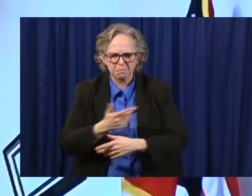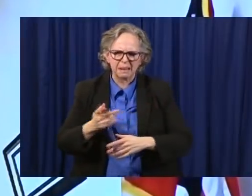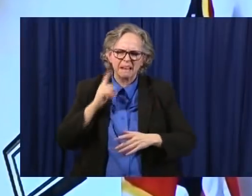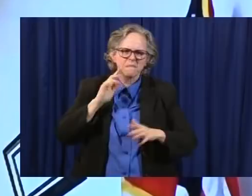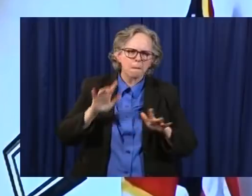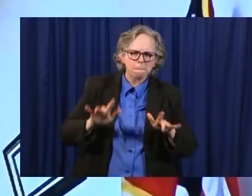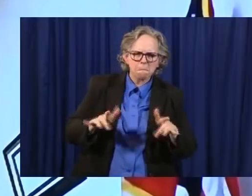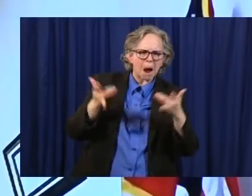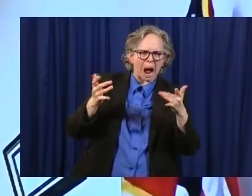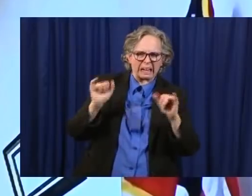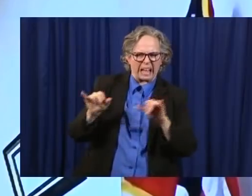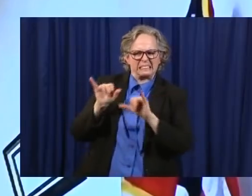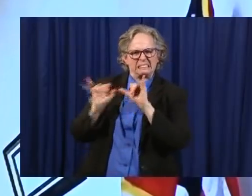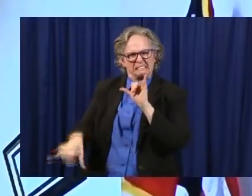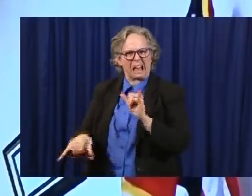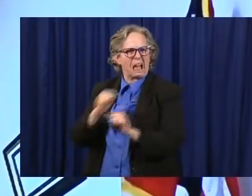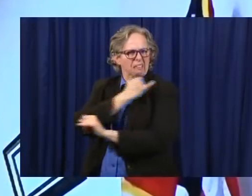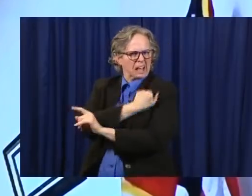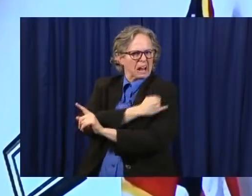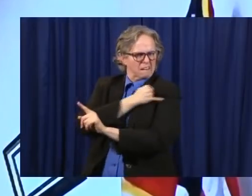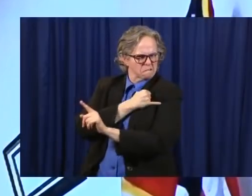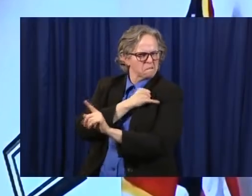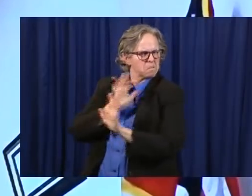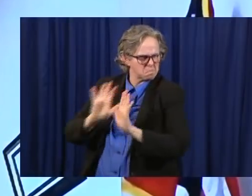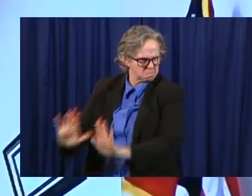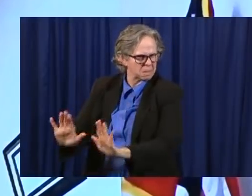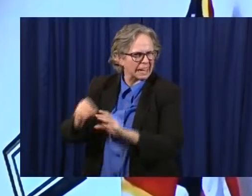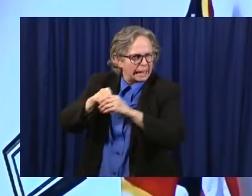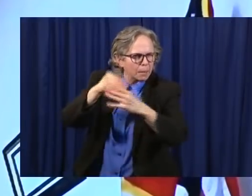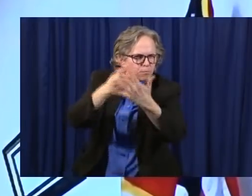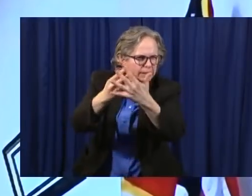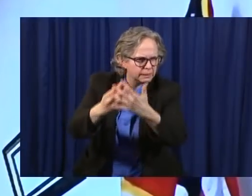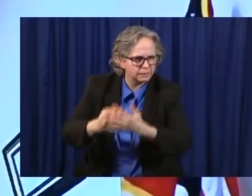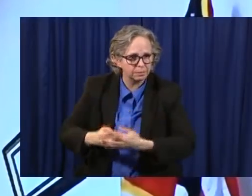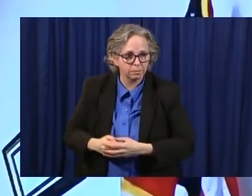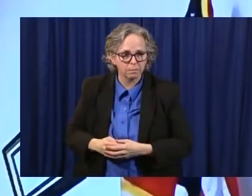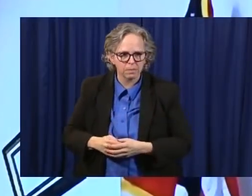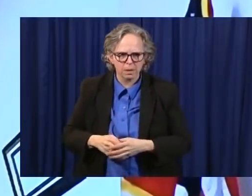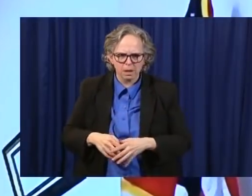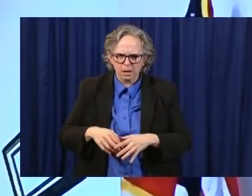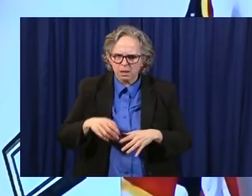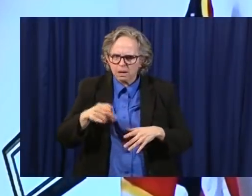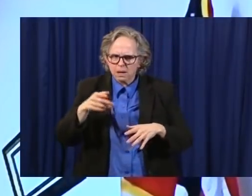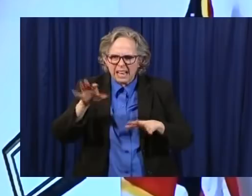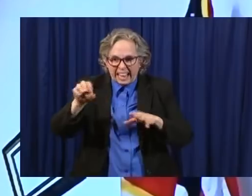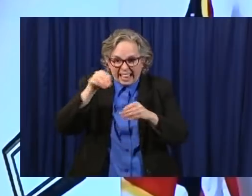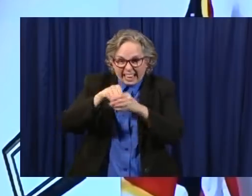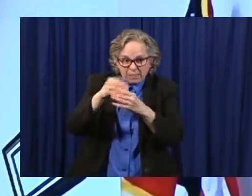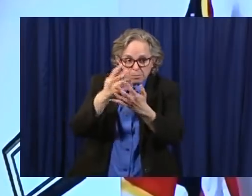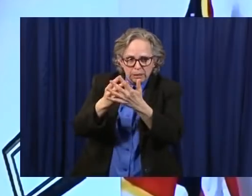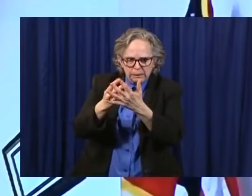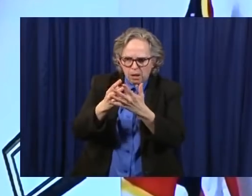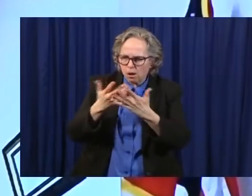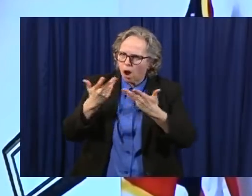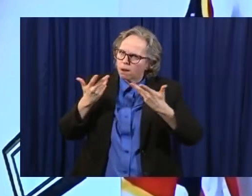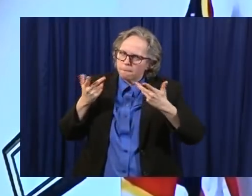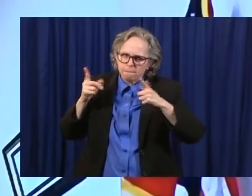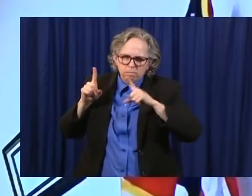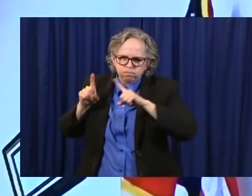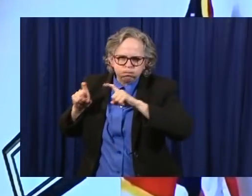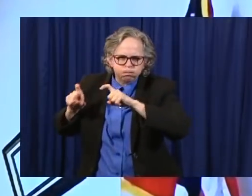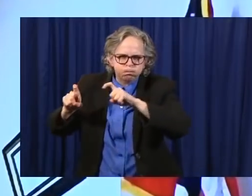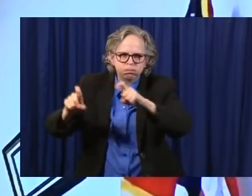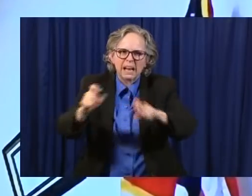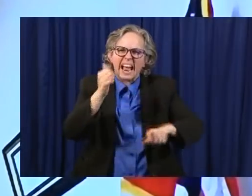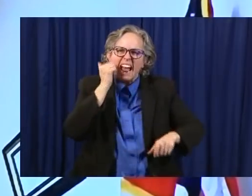infirmary. And everybody, as you just heard, everybody in the prison gets tested every day for fevers